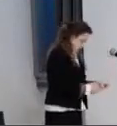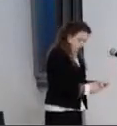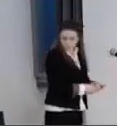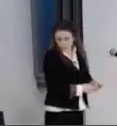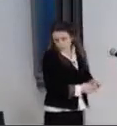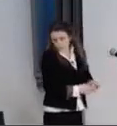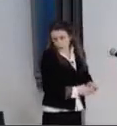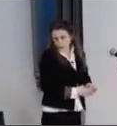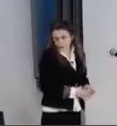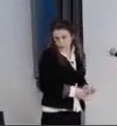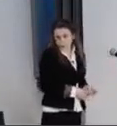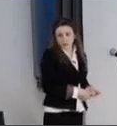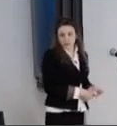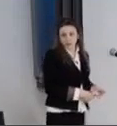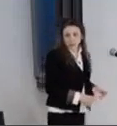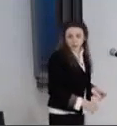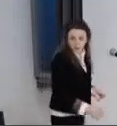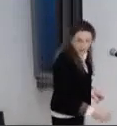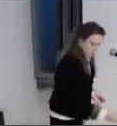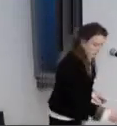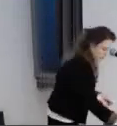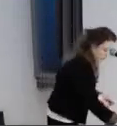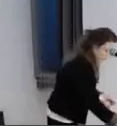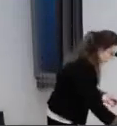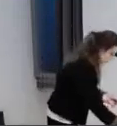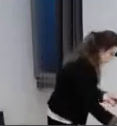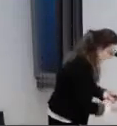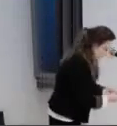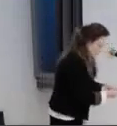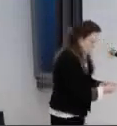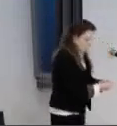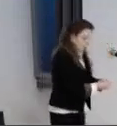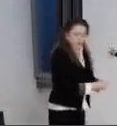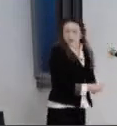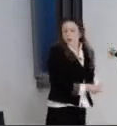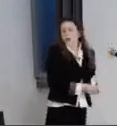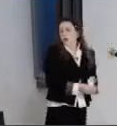which was designed in 1979 by Jean-Paul Guerlain.